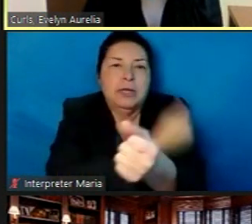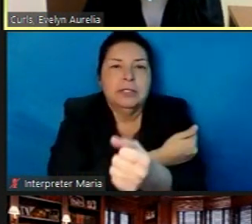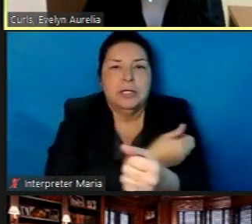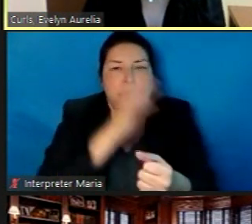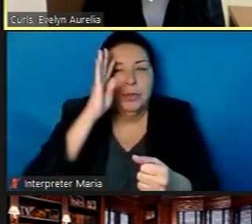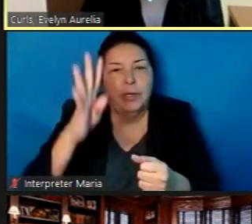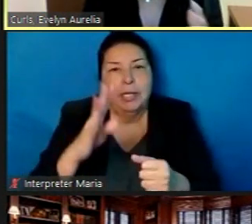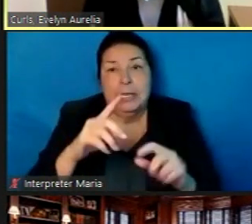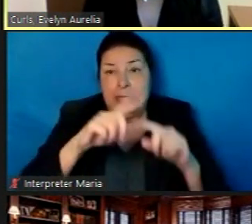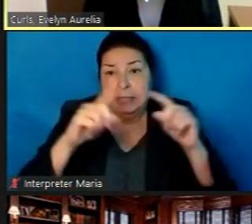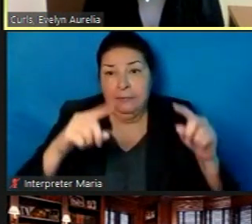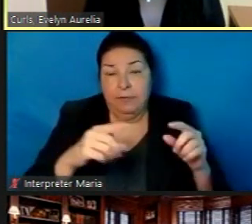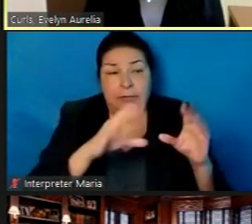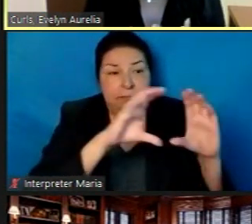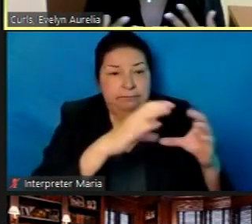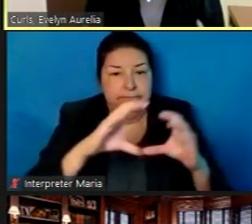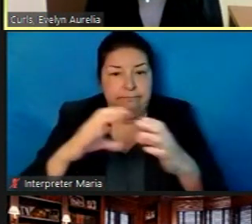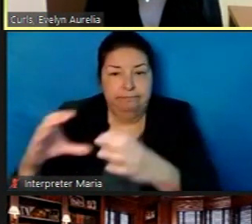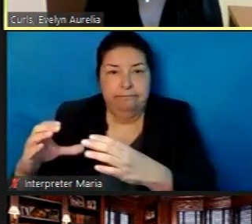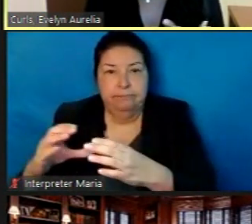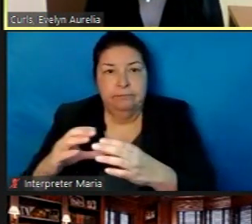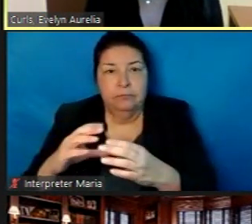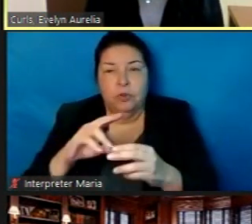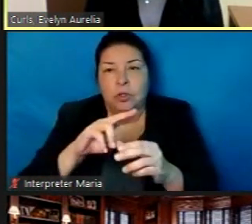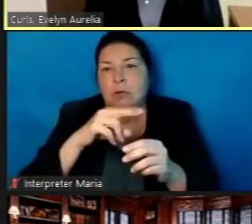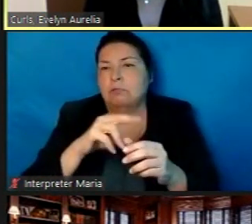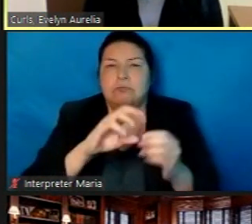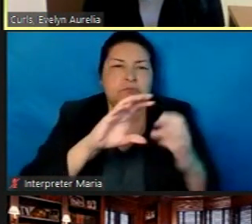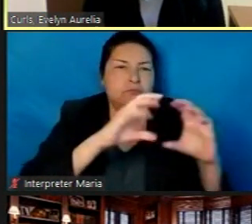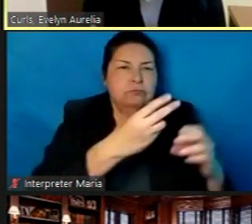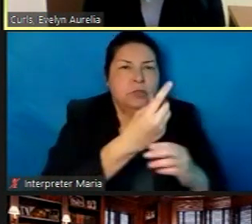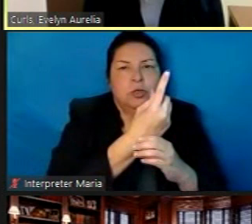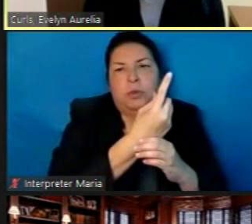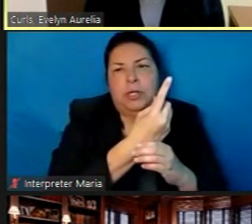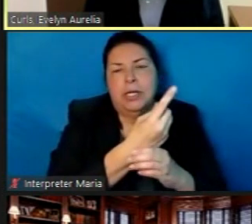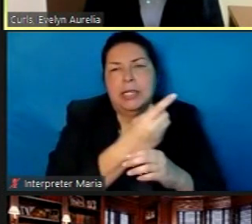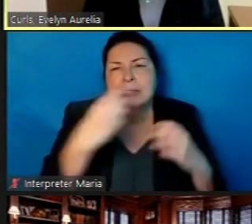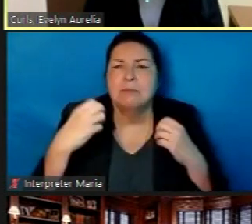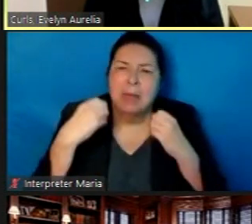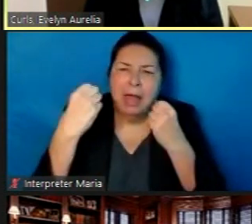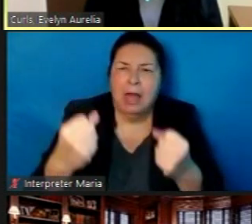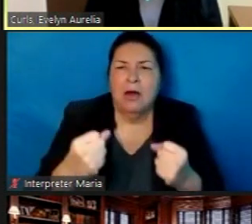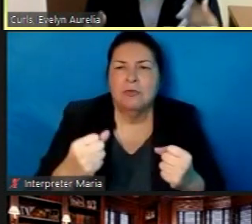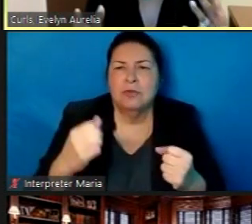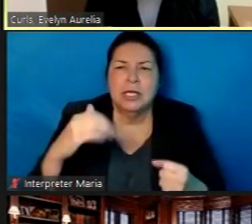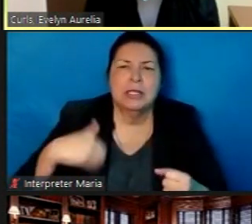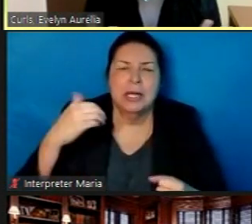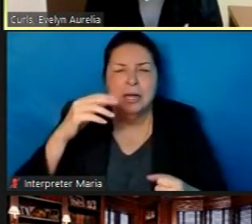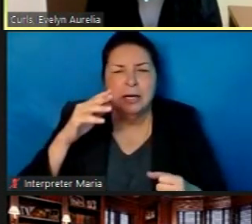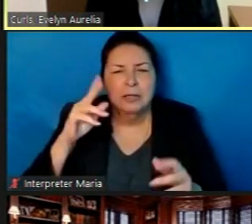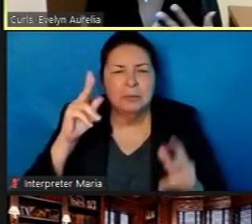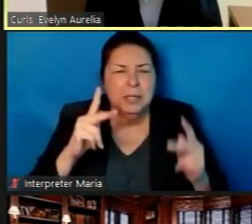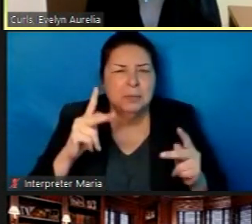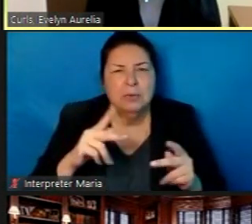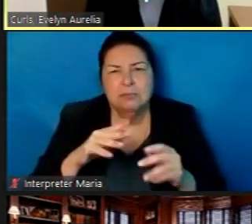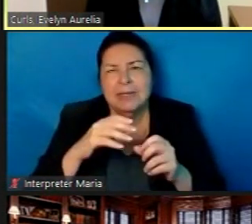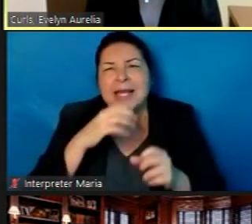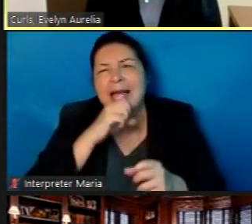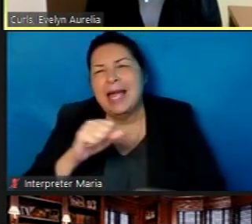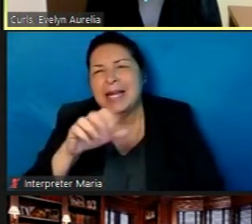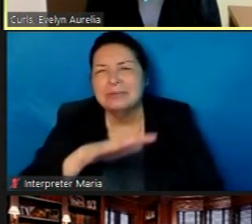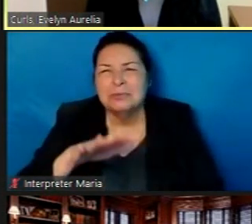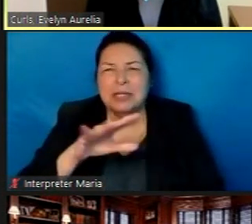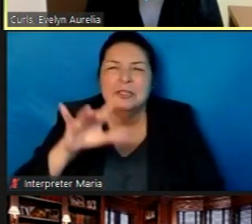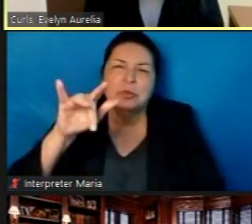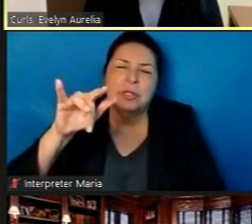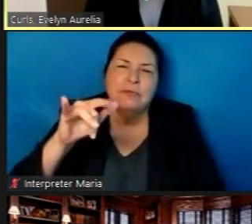different phases. Phase 1 is usually very healthy young people, usually around the age of 25, and it's 20 to 100 healthy volunteers